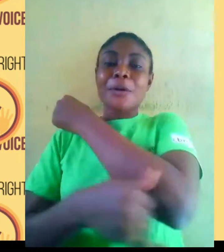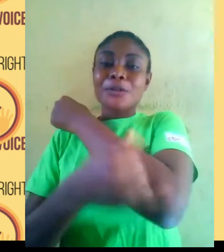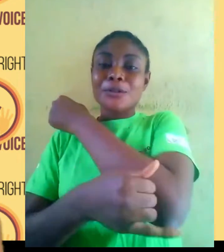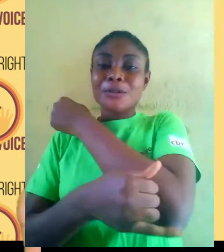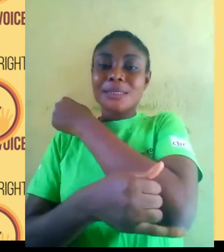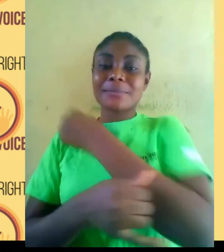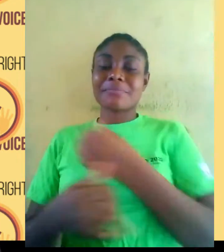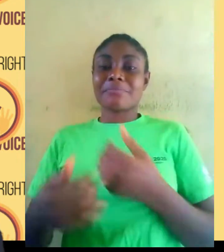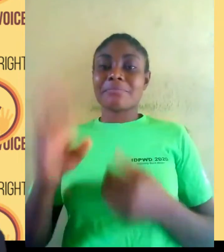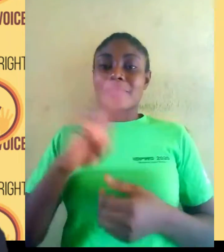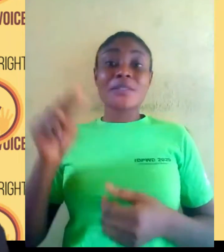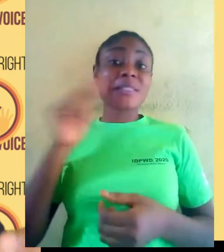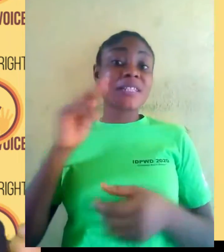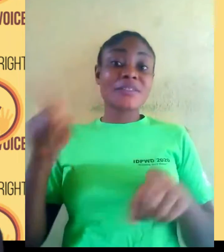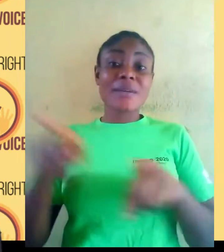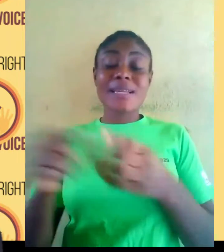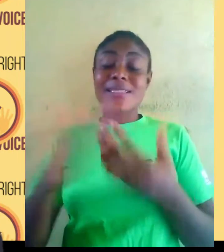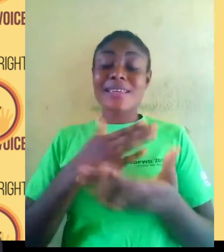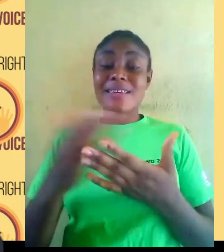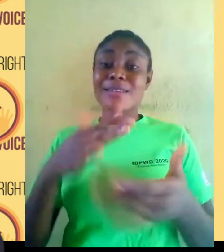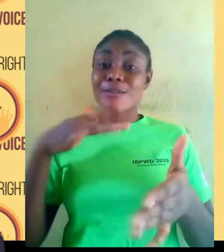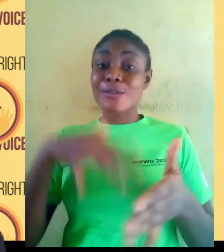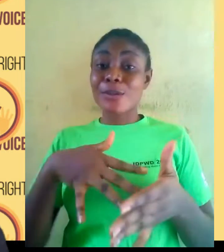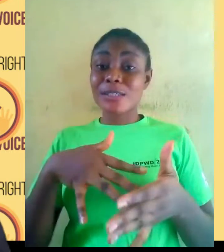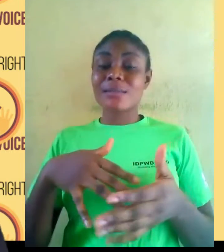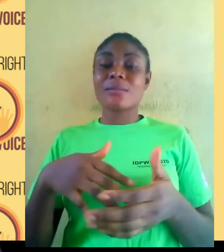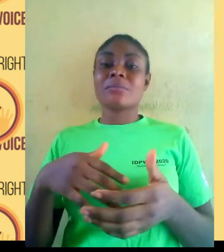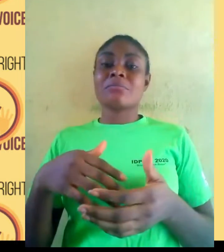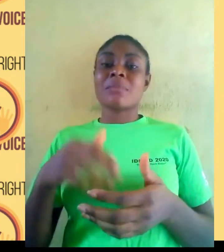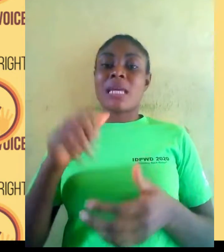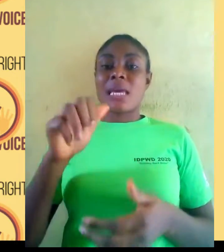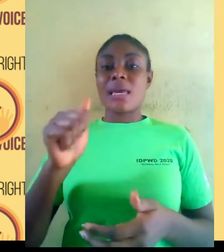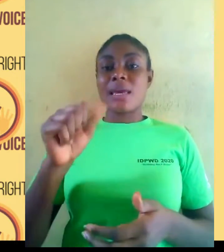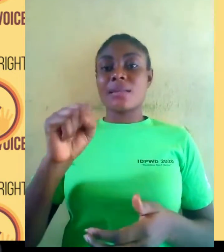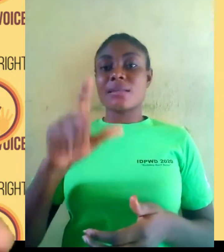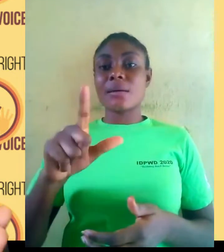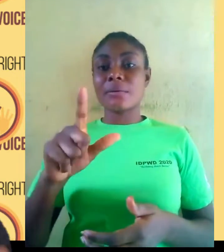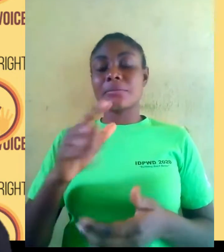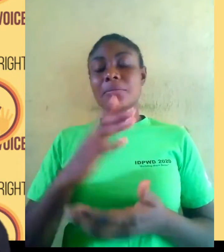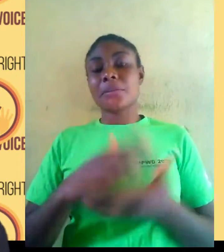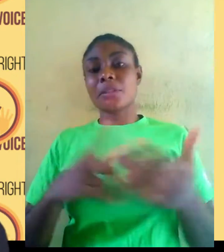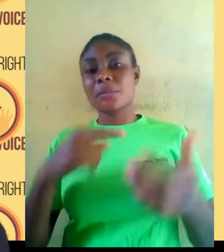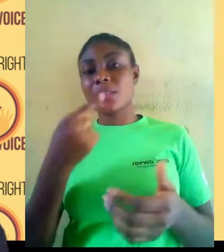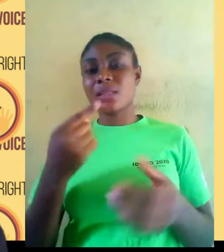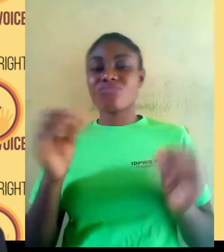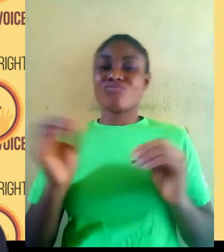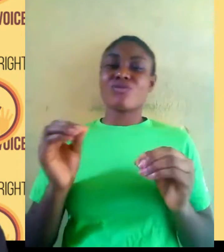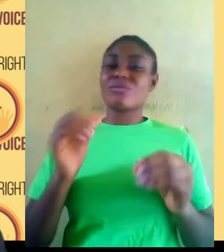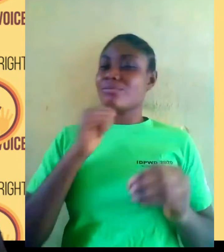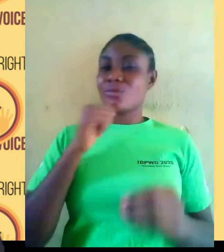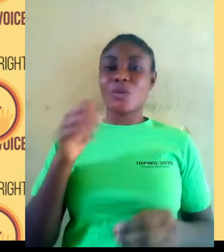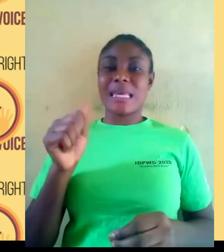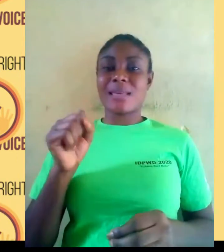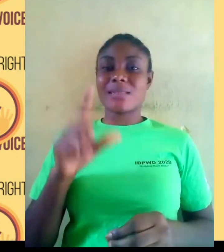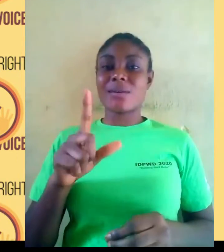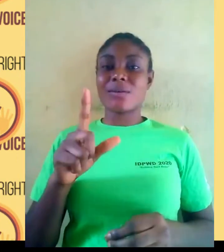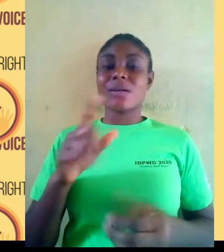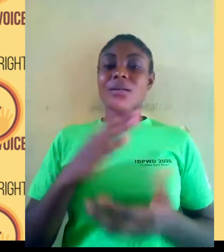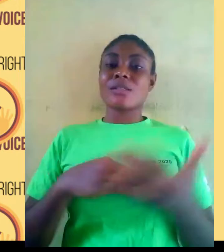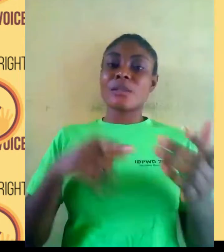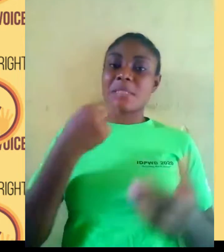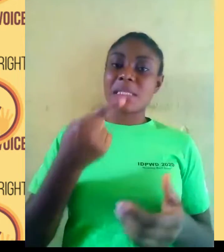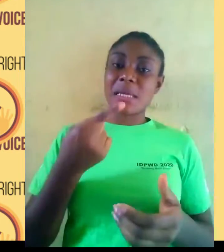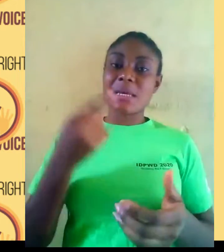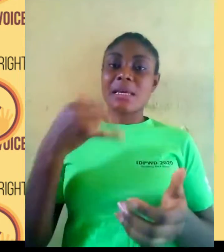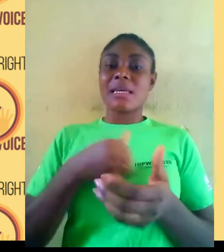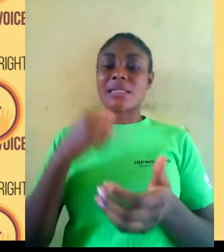as, by some people, American Sign Language. Some say, oh, it is not American Sign Language, but it is a variety